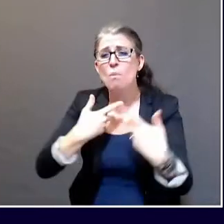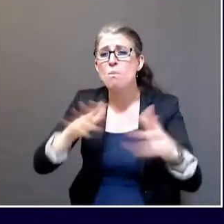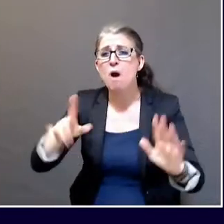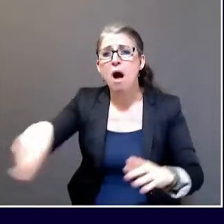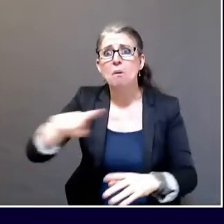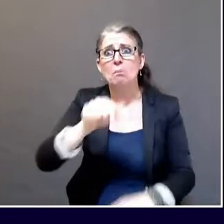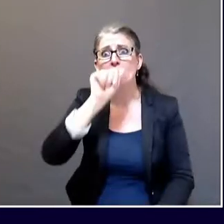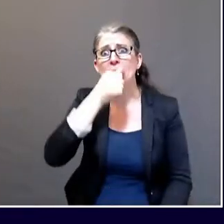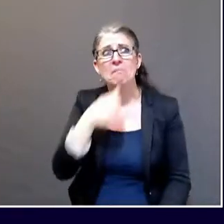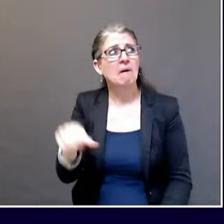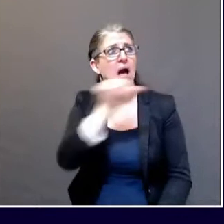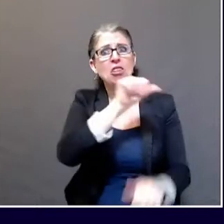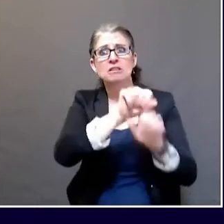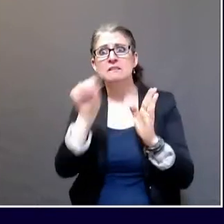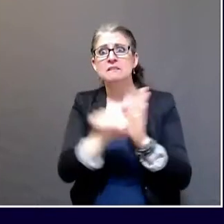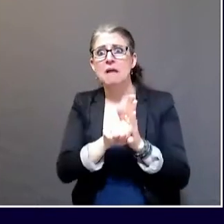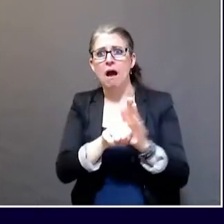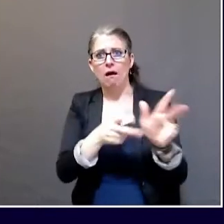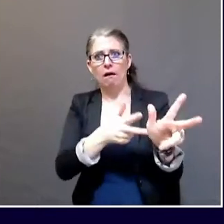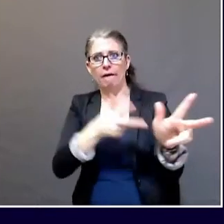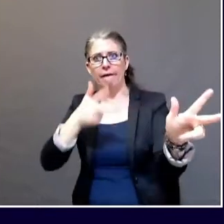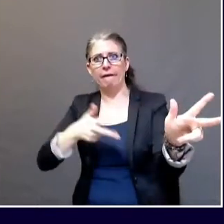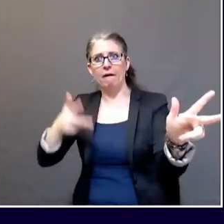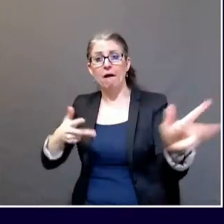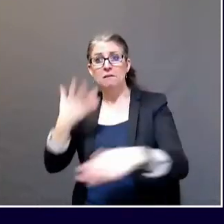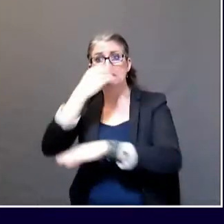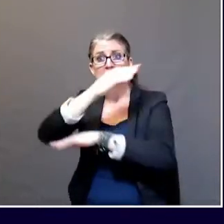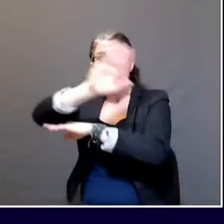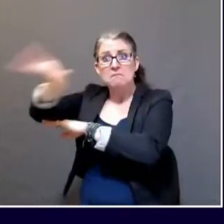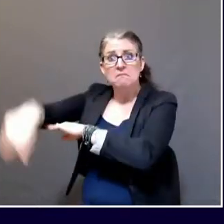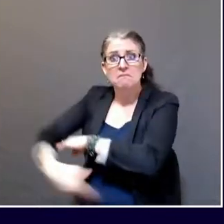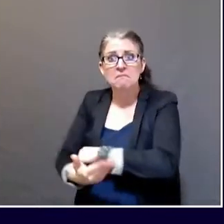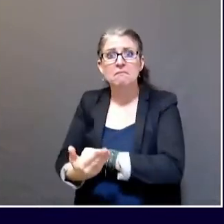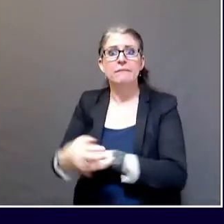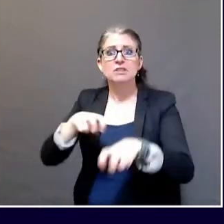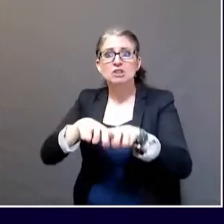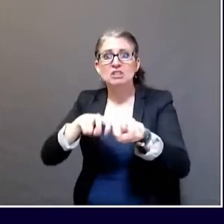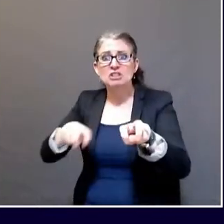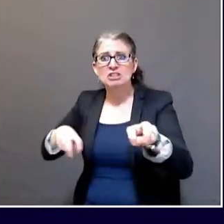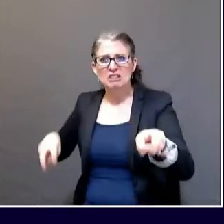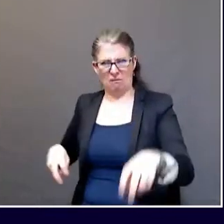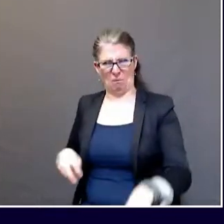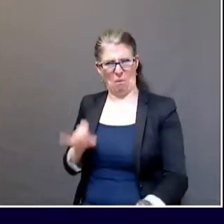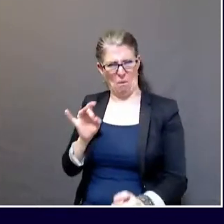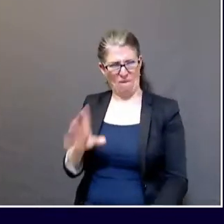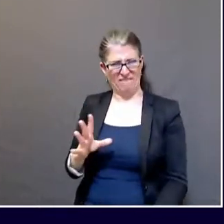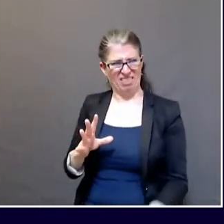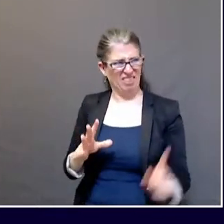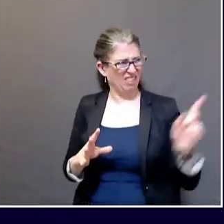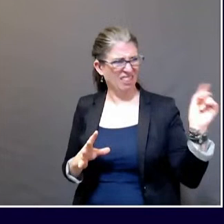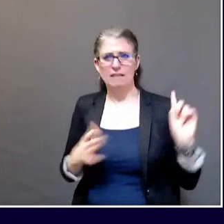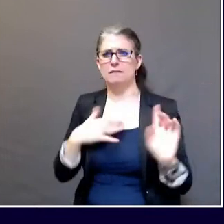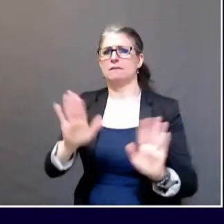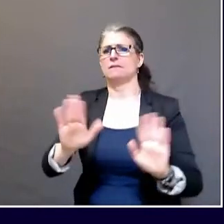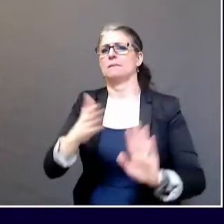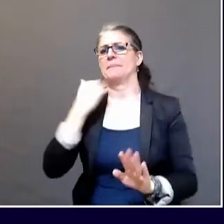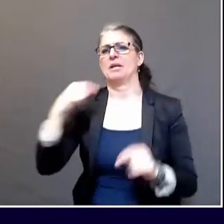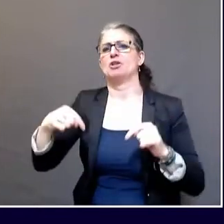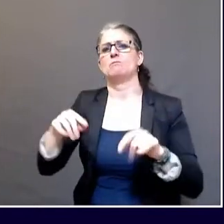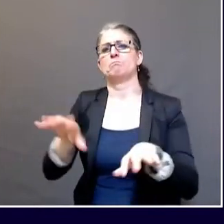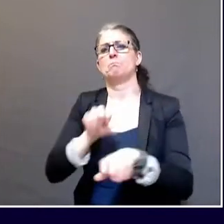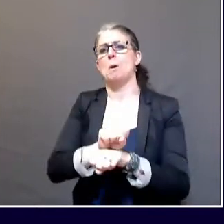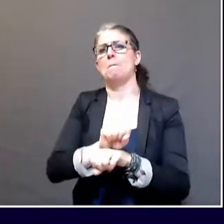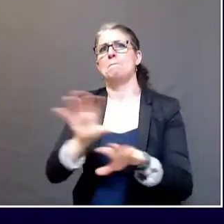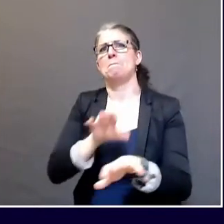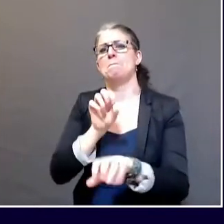way through. We want to do this in a controlled fashion so we avoid those scenarios where folks are just scrambling into a location